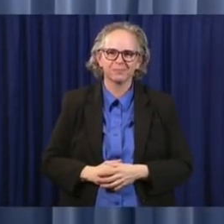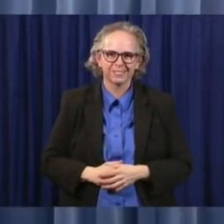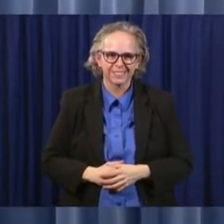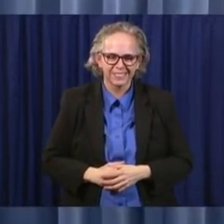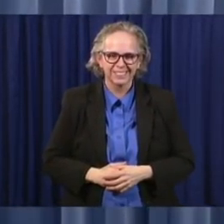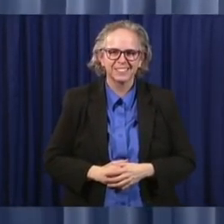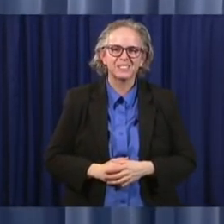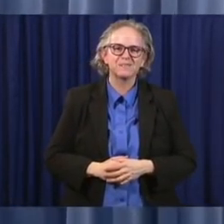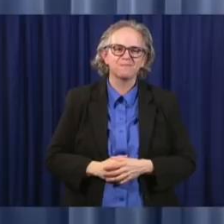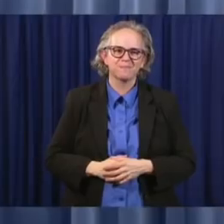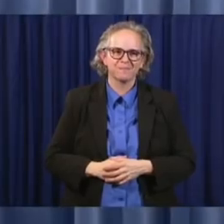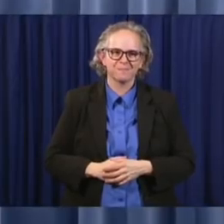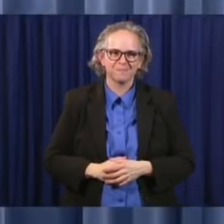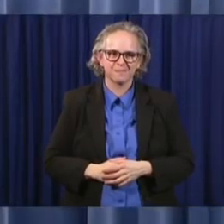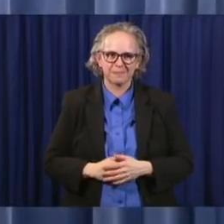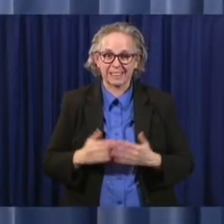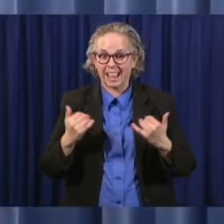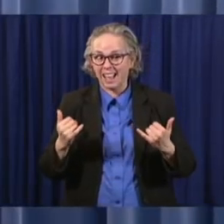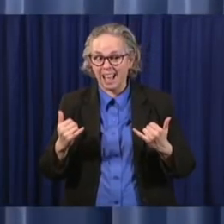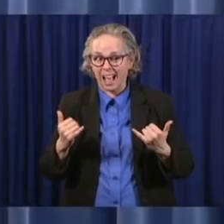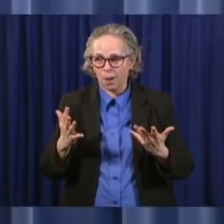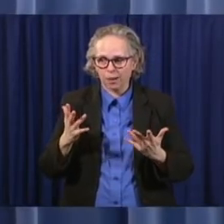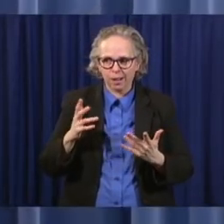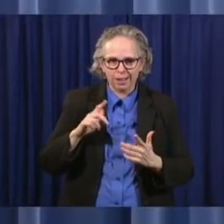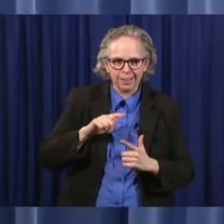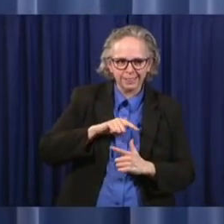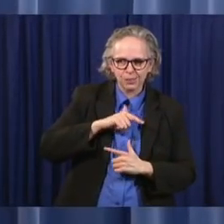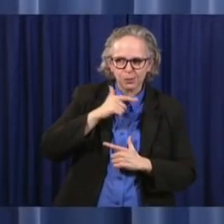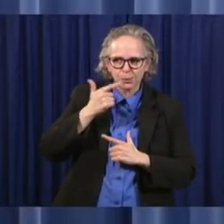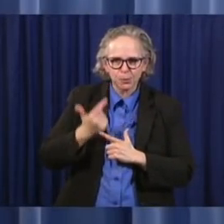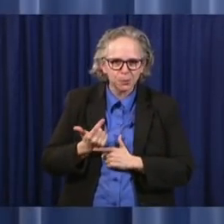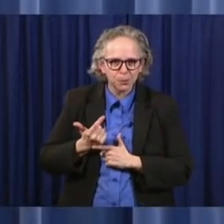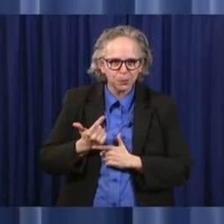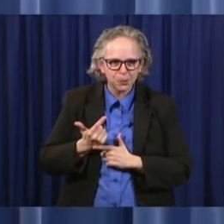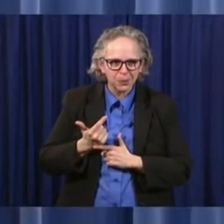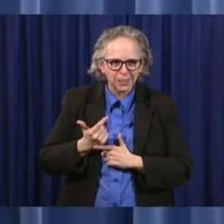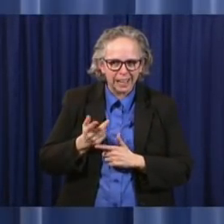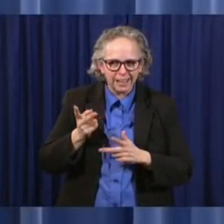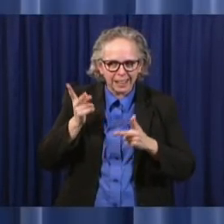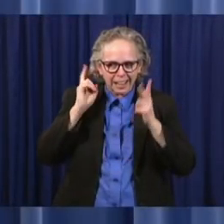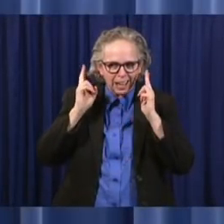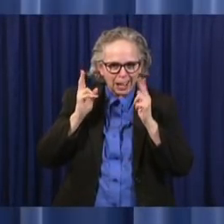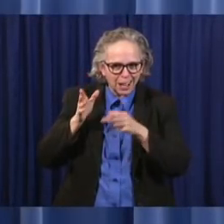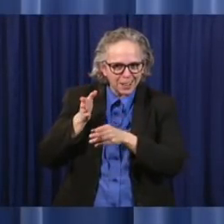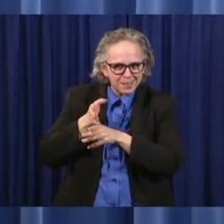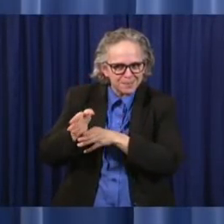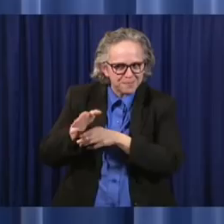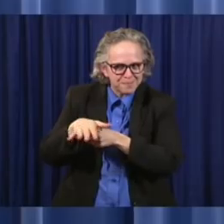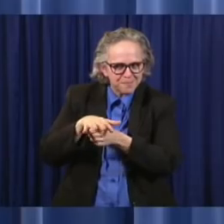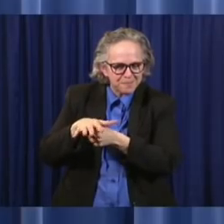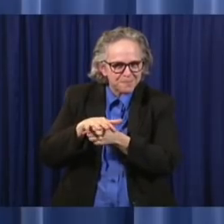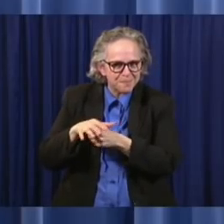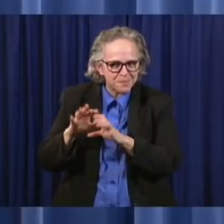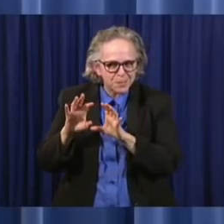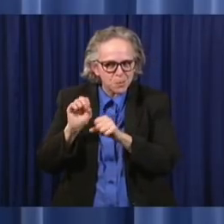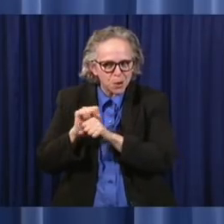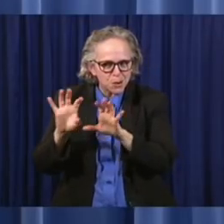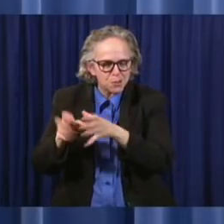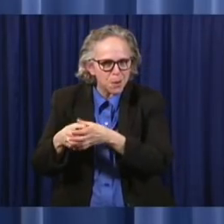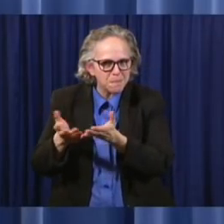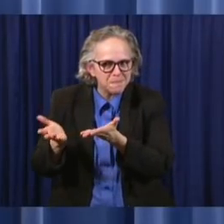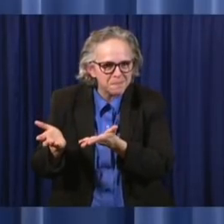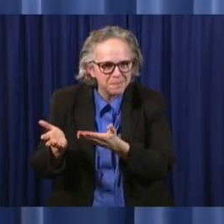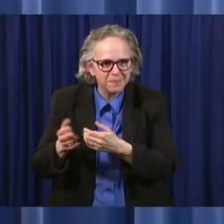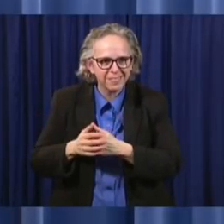We will now go to hair and look forward to